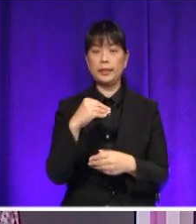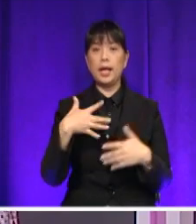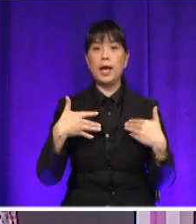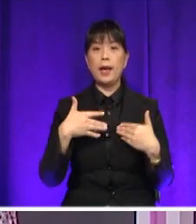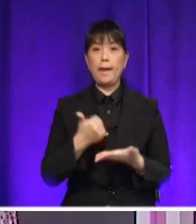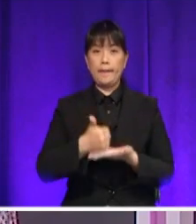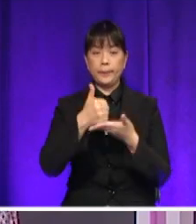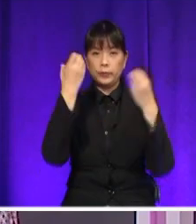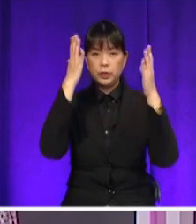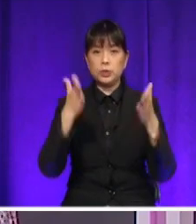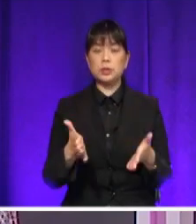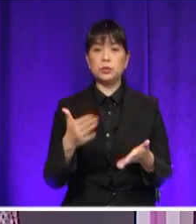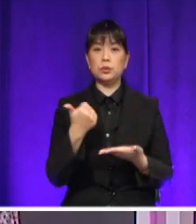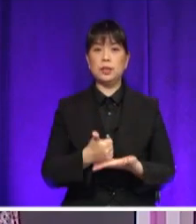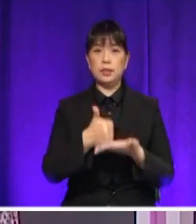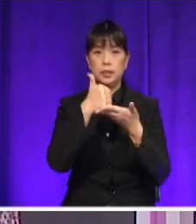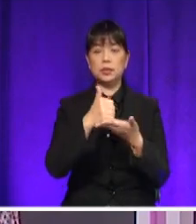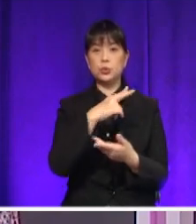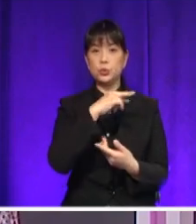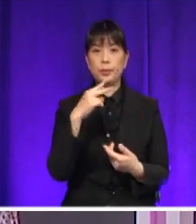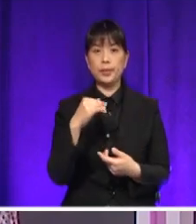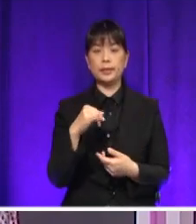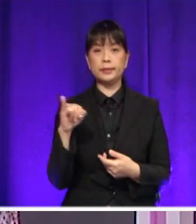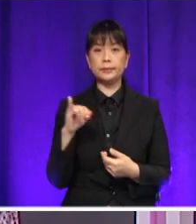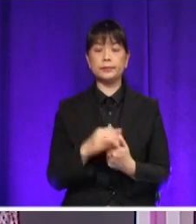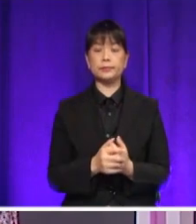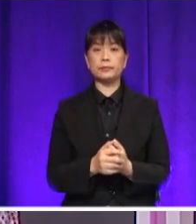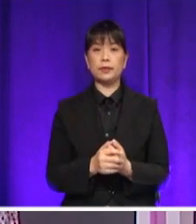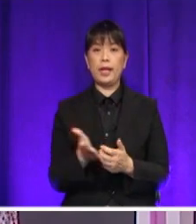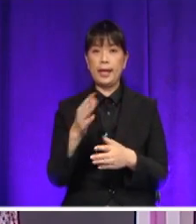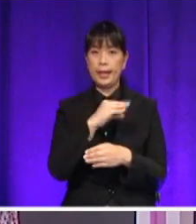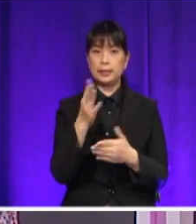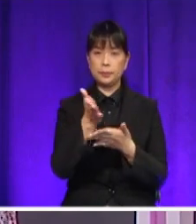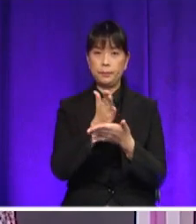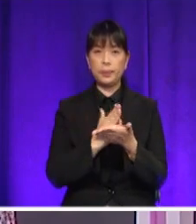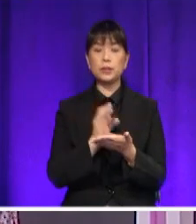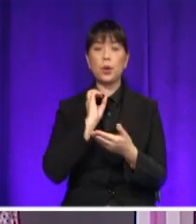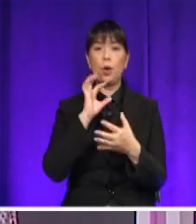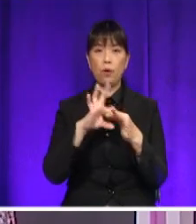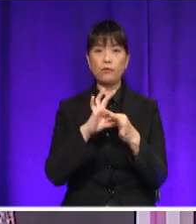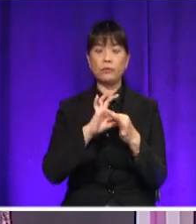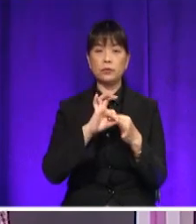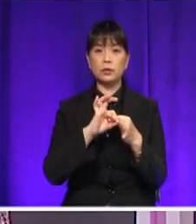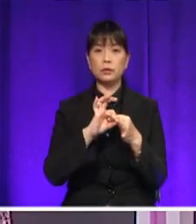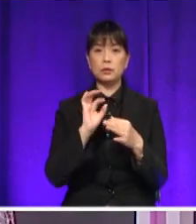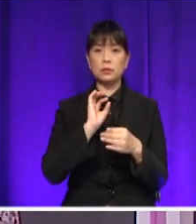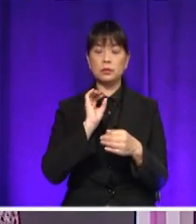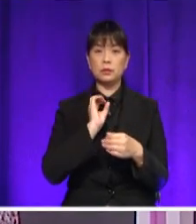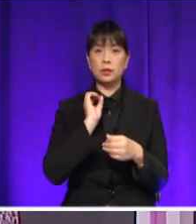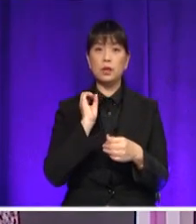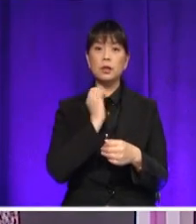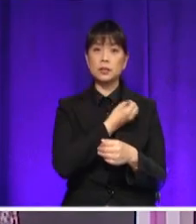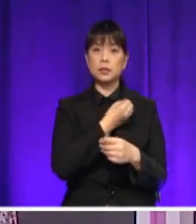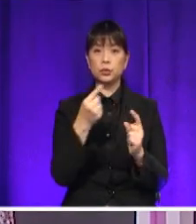to swim. And it's part of our way to relax ourselves after school, when you